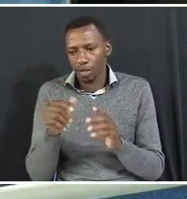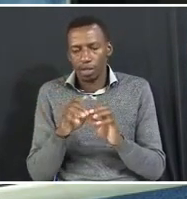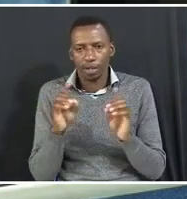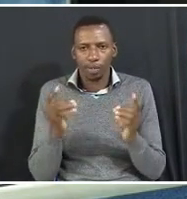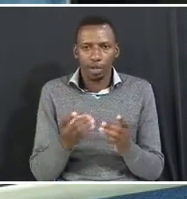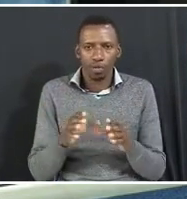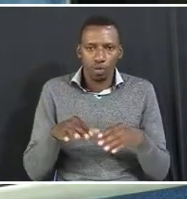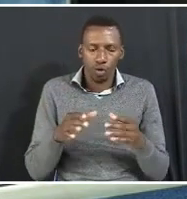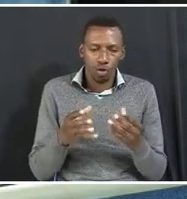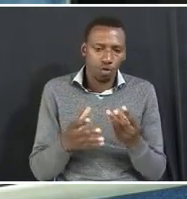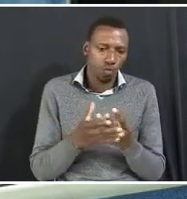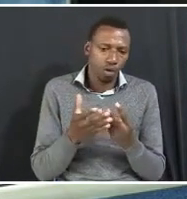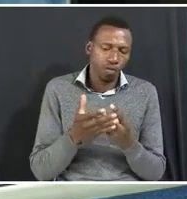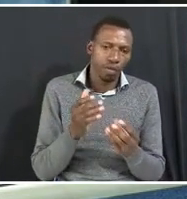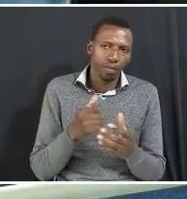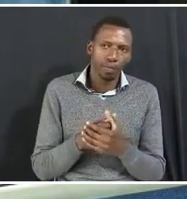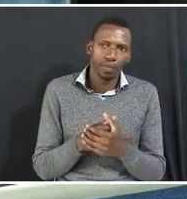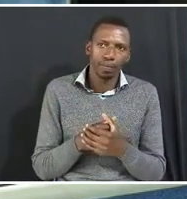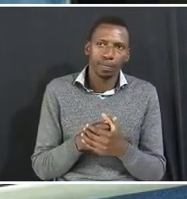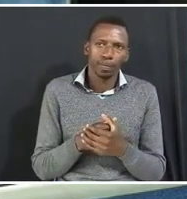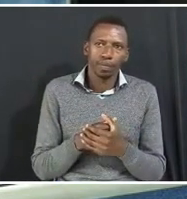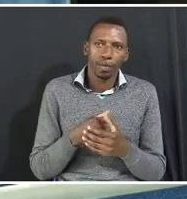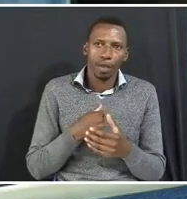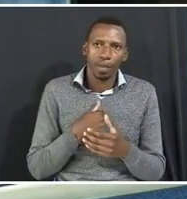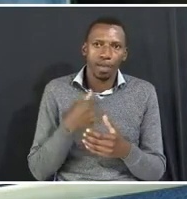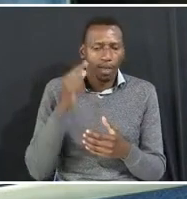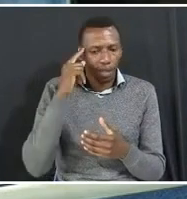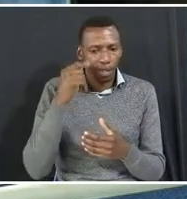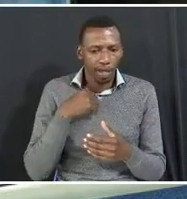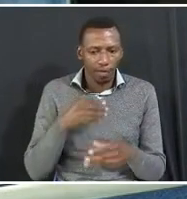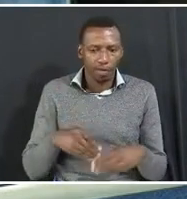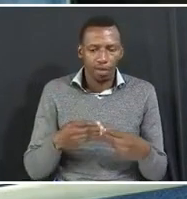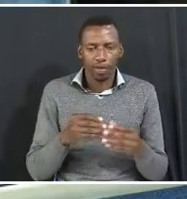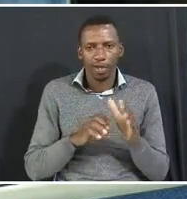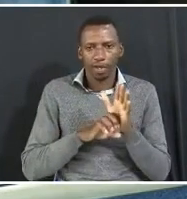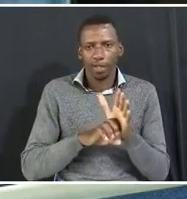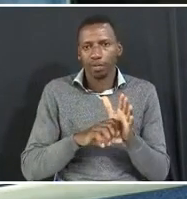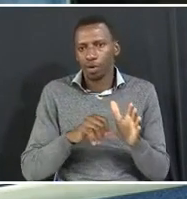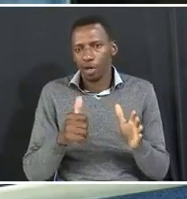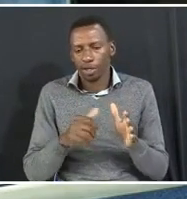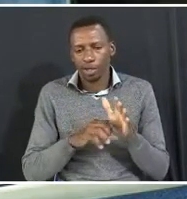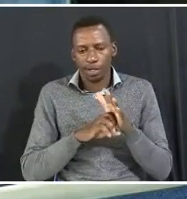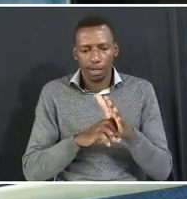welfare. I think I've given just examples. Another example I can give is